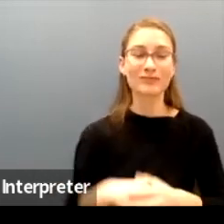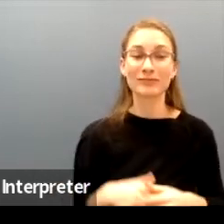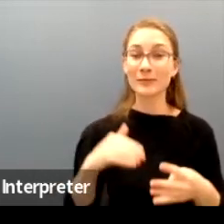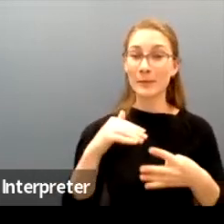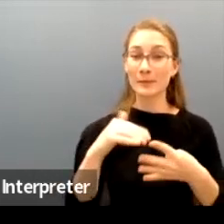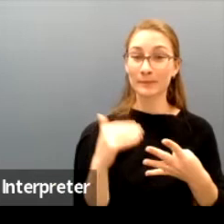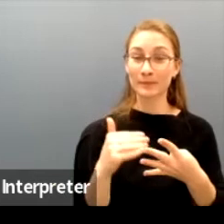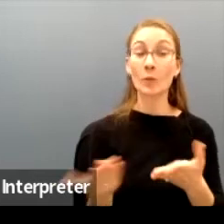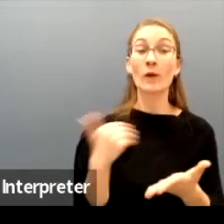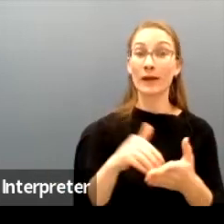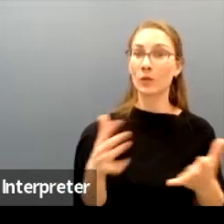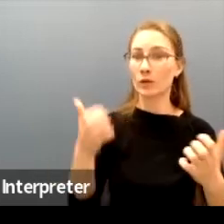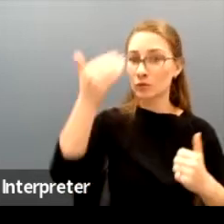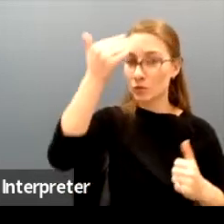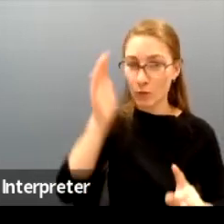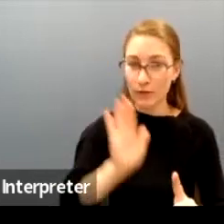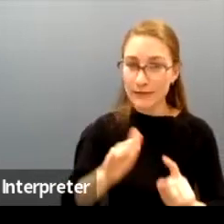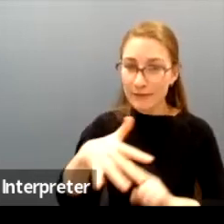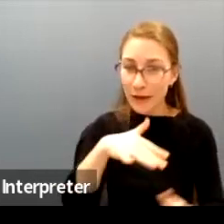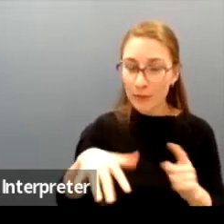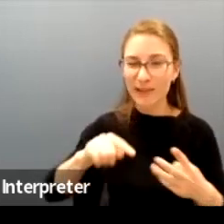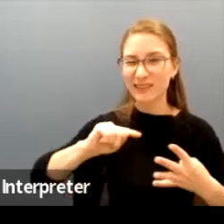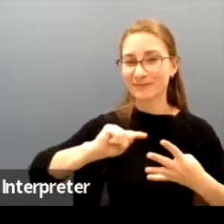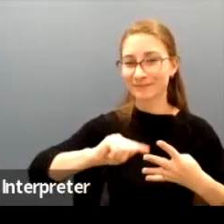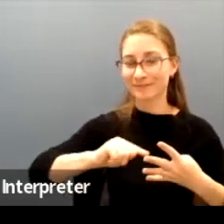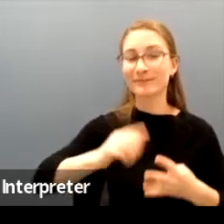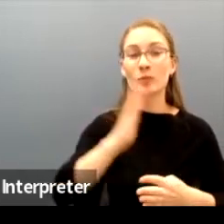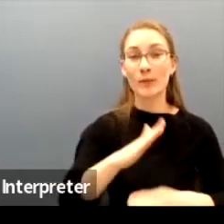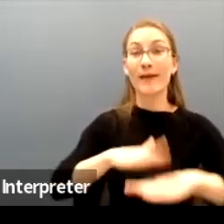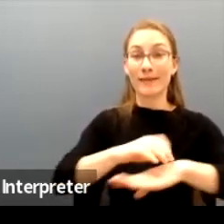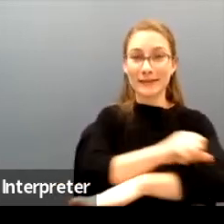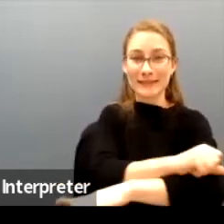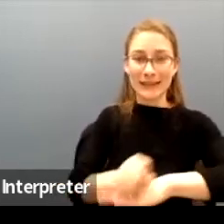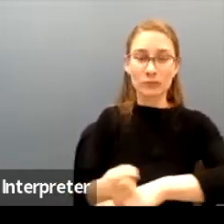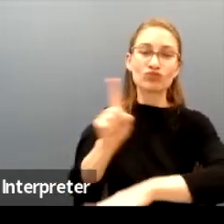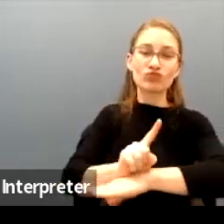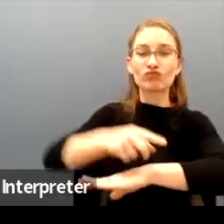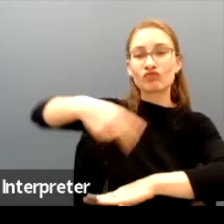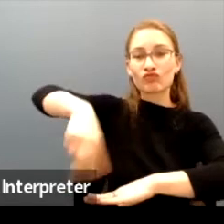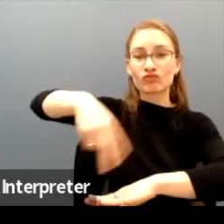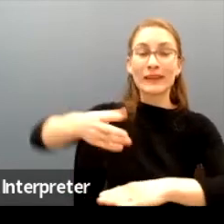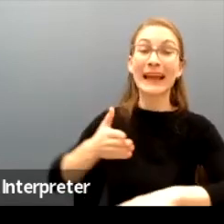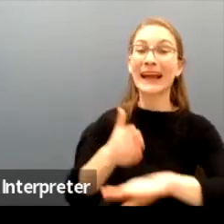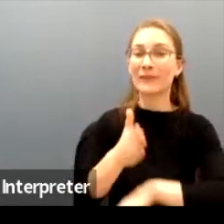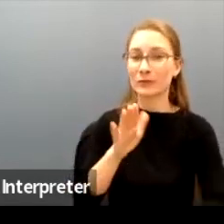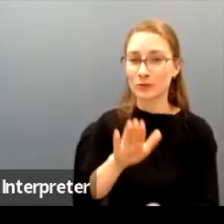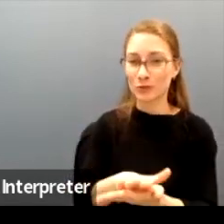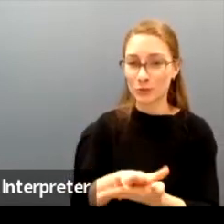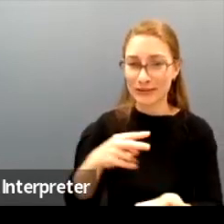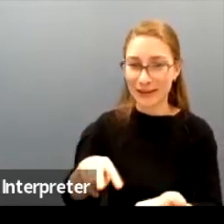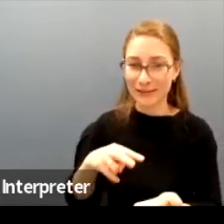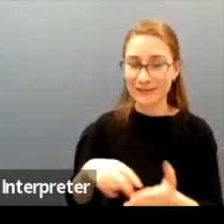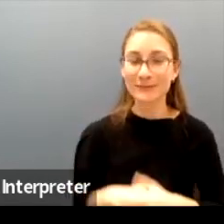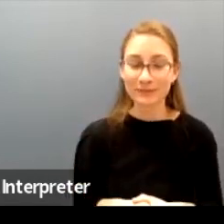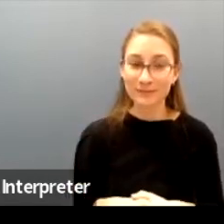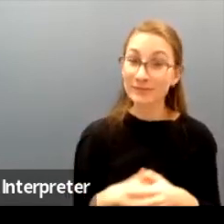what environment or area are we targeting communication? We want him to be on stage for the after school dance. That's what he wants to do. He wants to dance with his